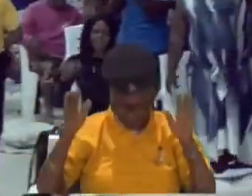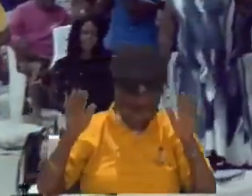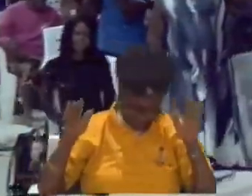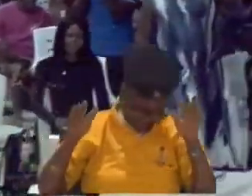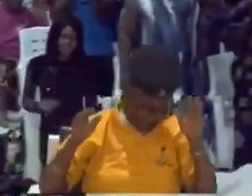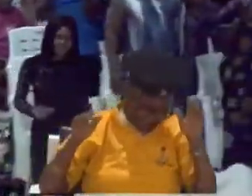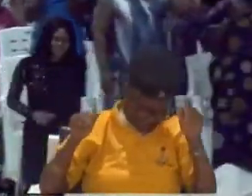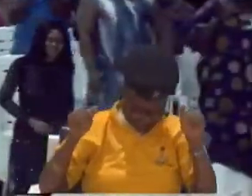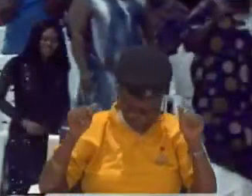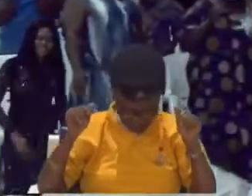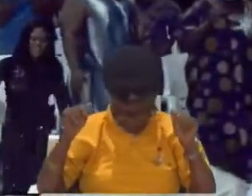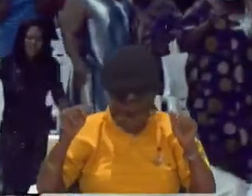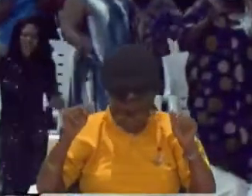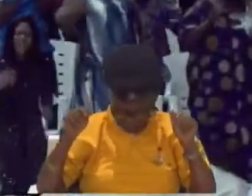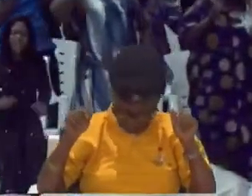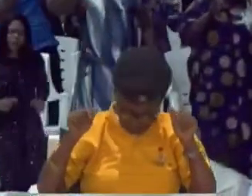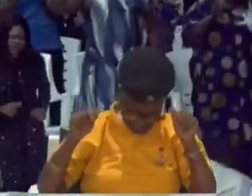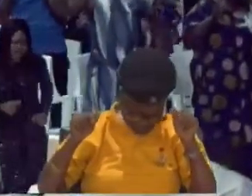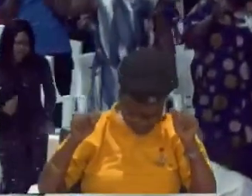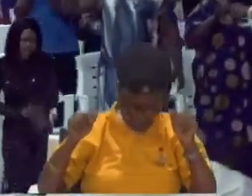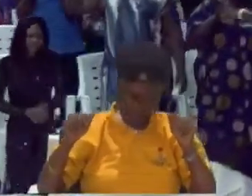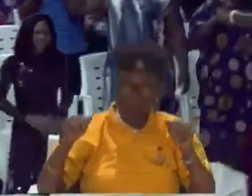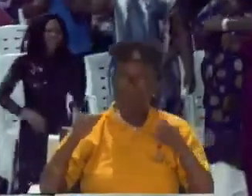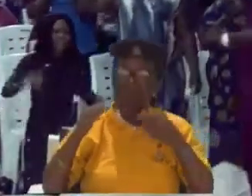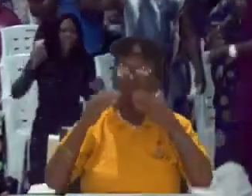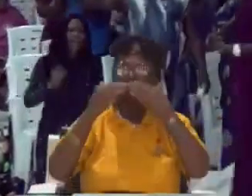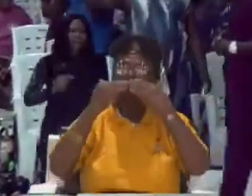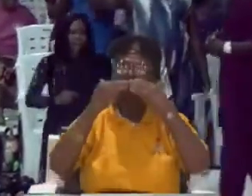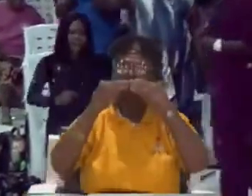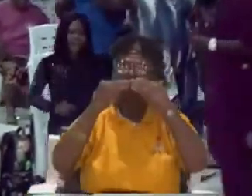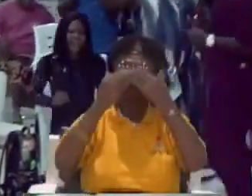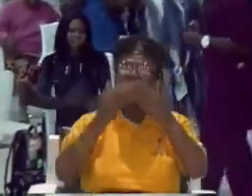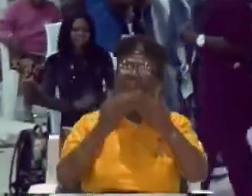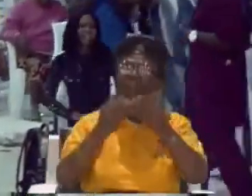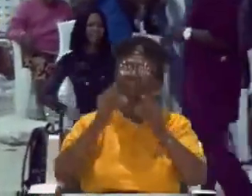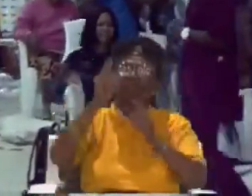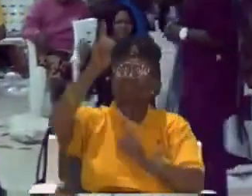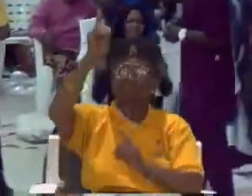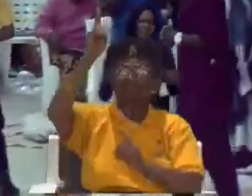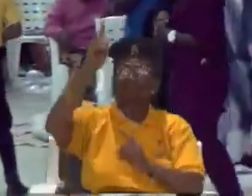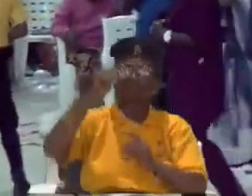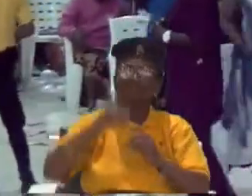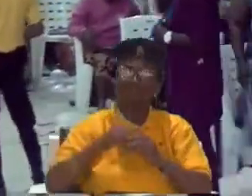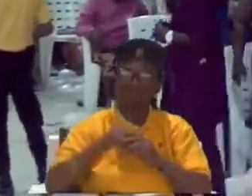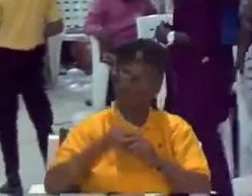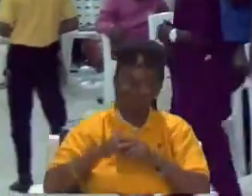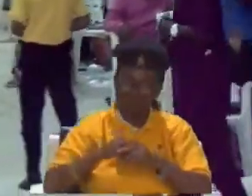Jesus. Thank you, Lord.